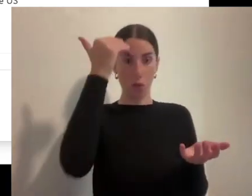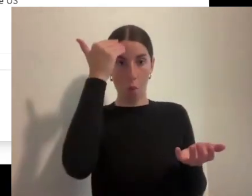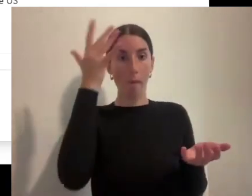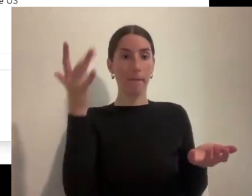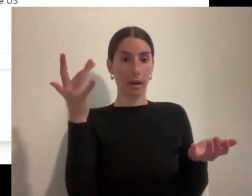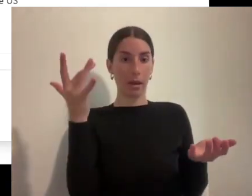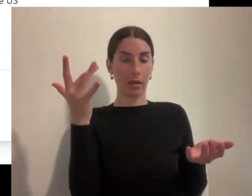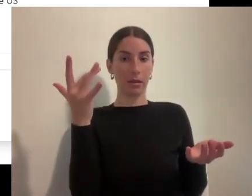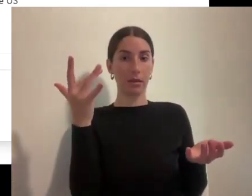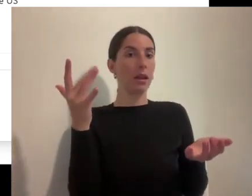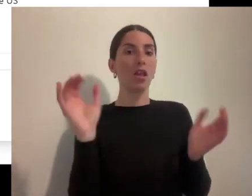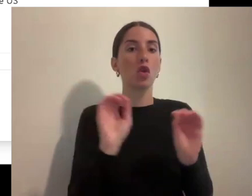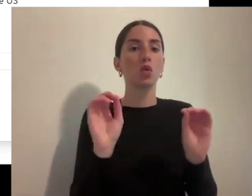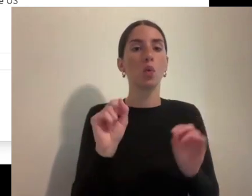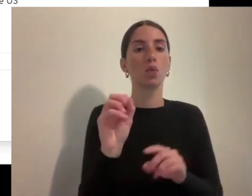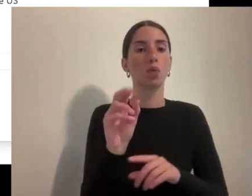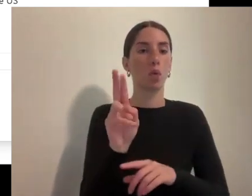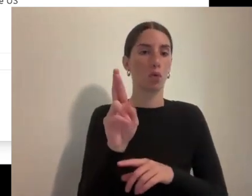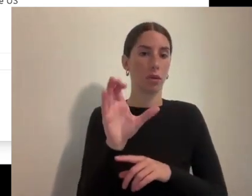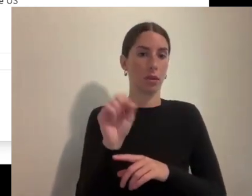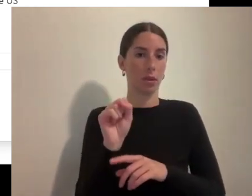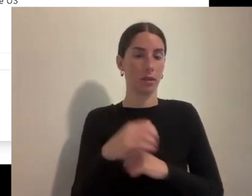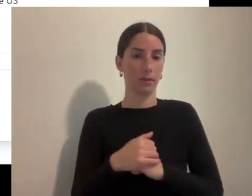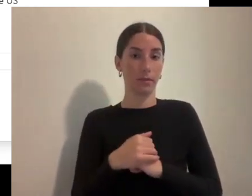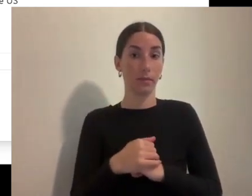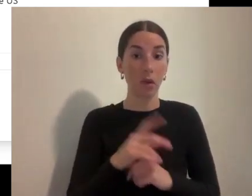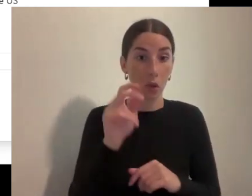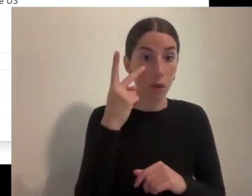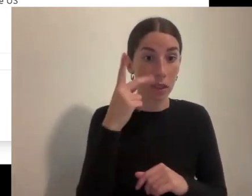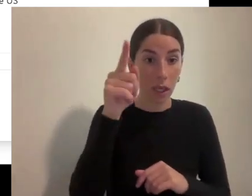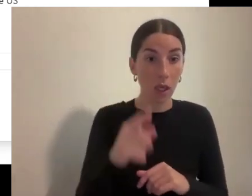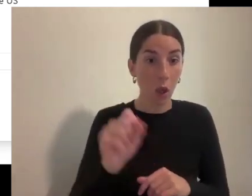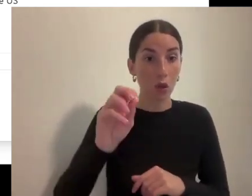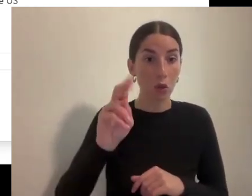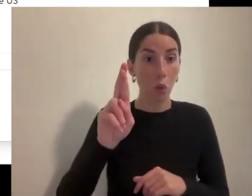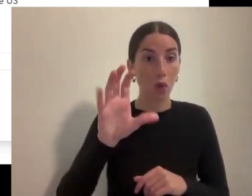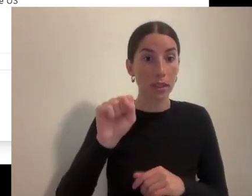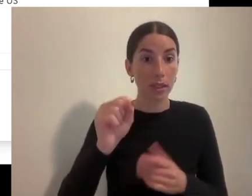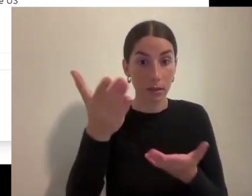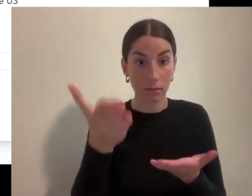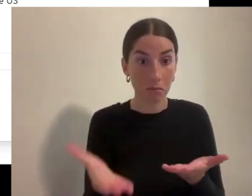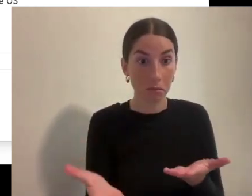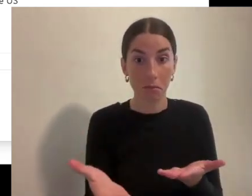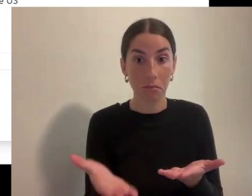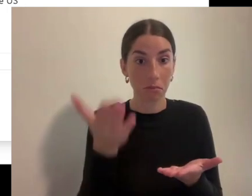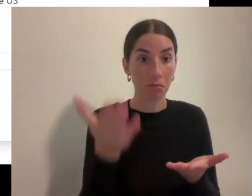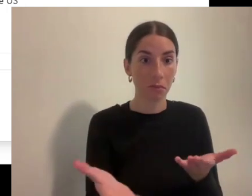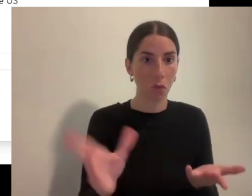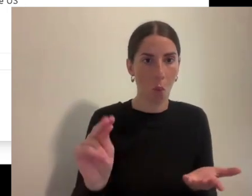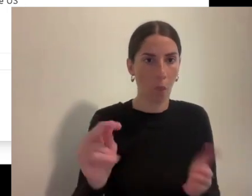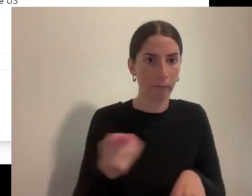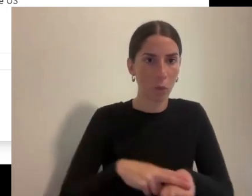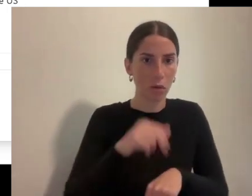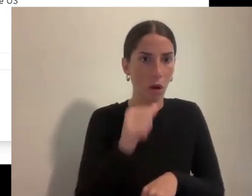is because there are no sources. If you look at this, do you see any sources here? Of course not, right? There are